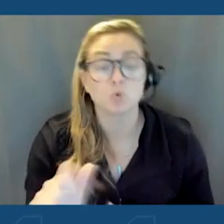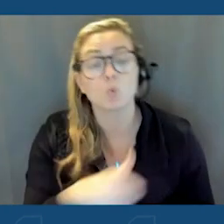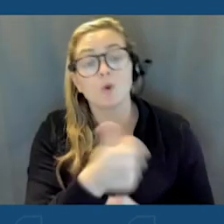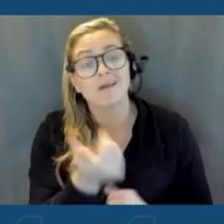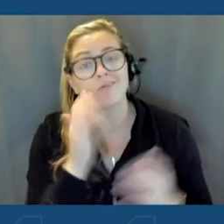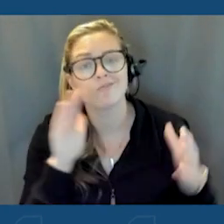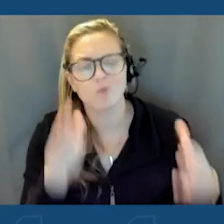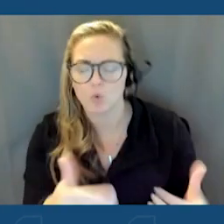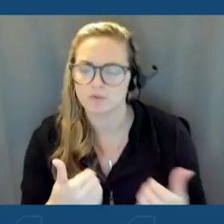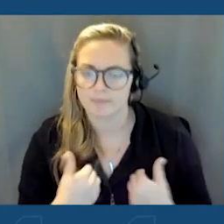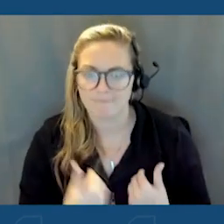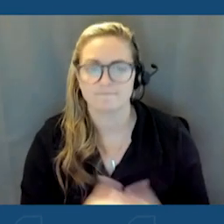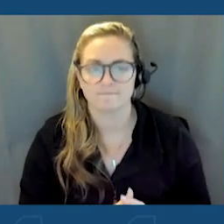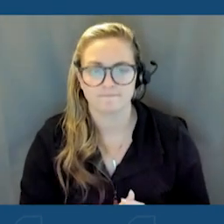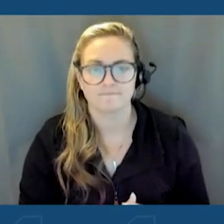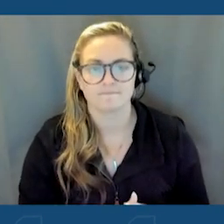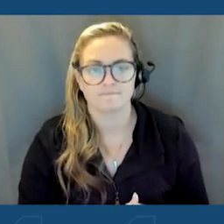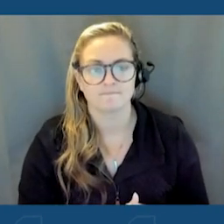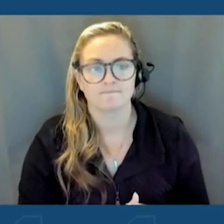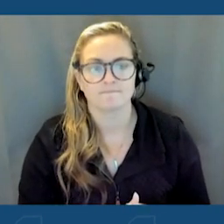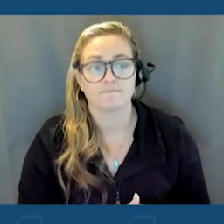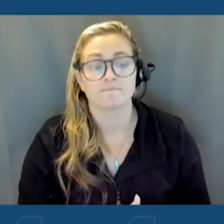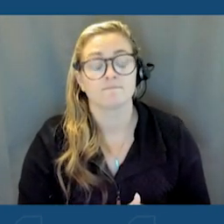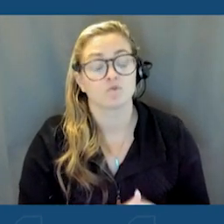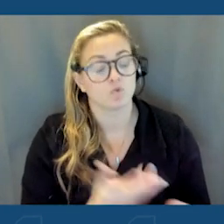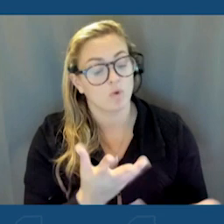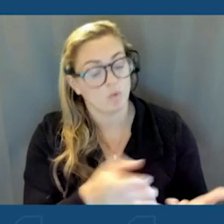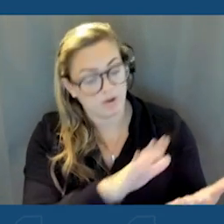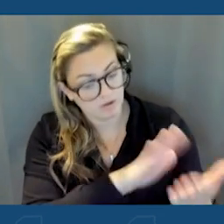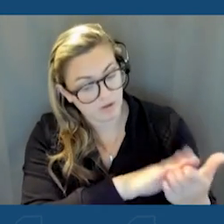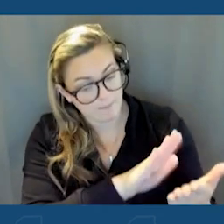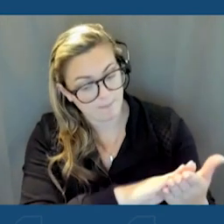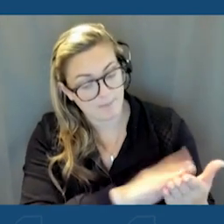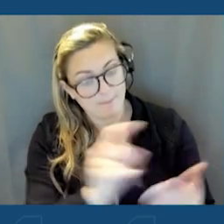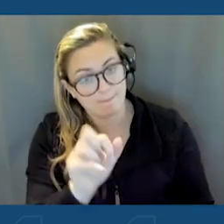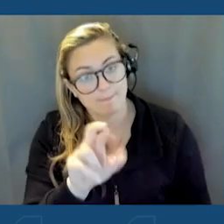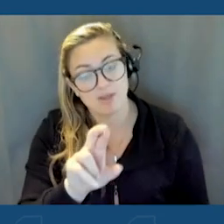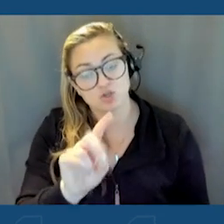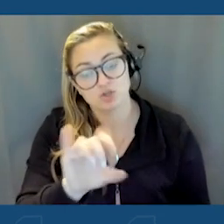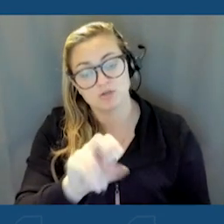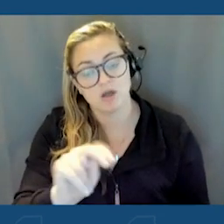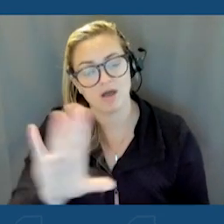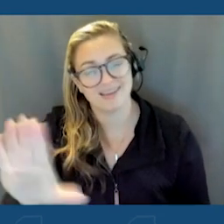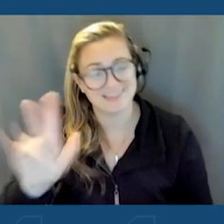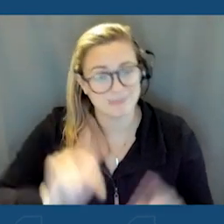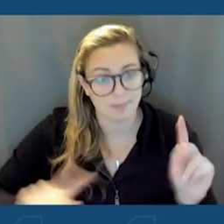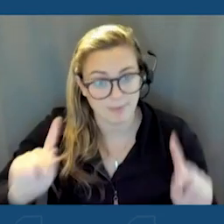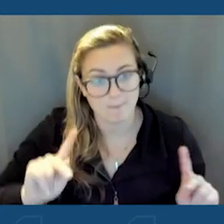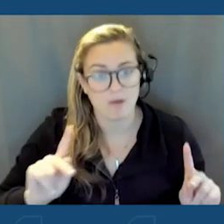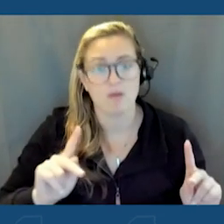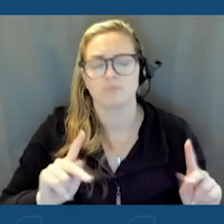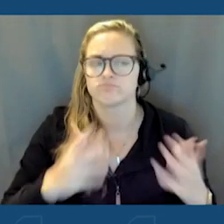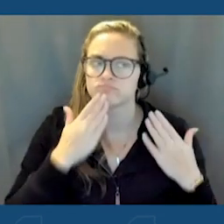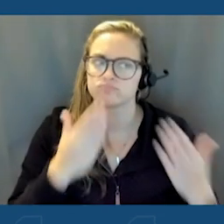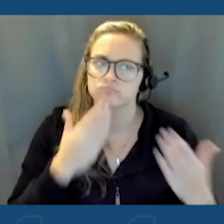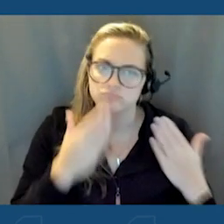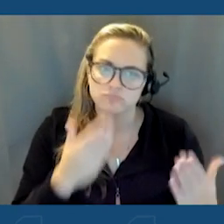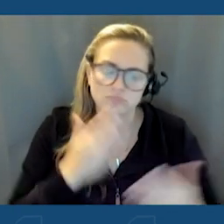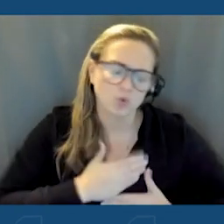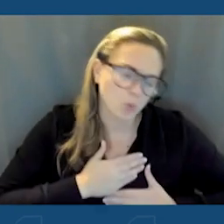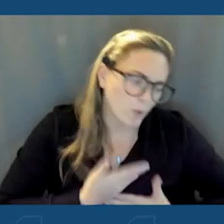have. I want to compliment Major Don and his people. We're very thankful for how their willingness to do